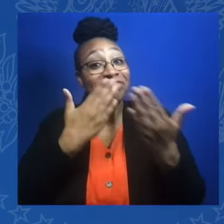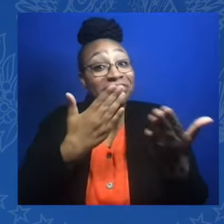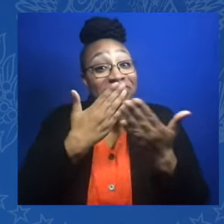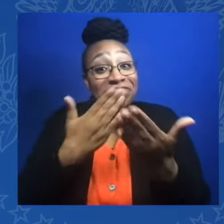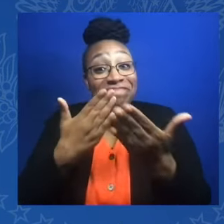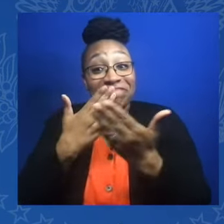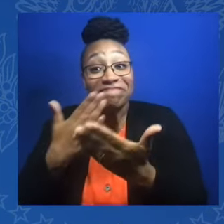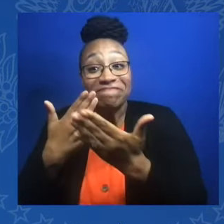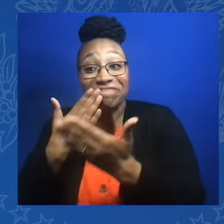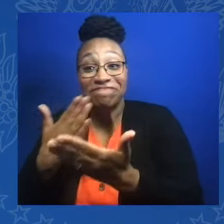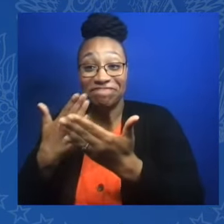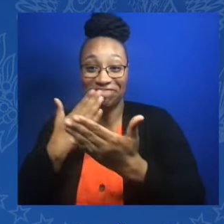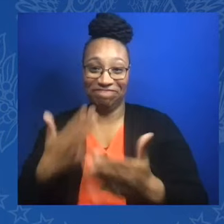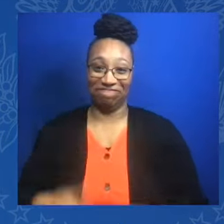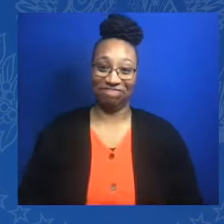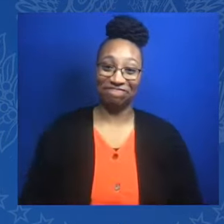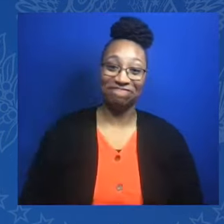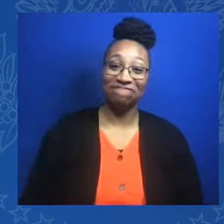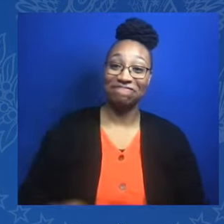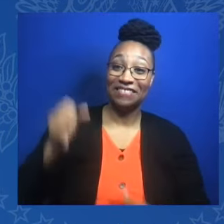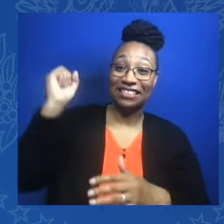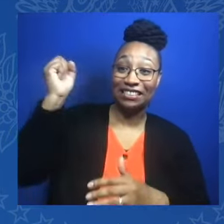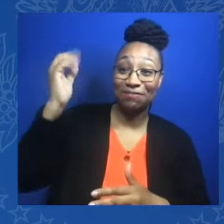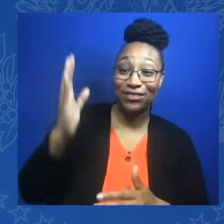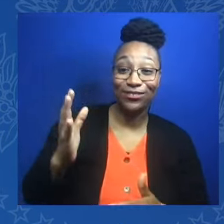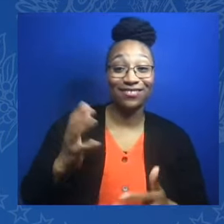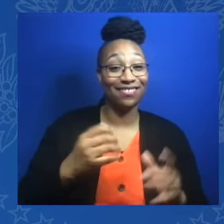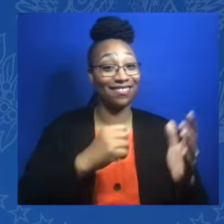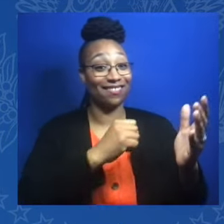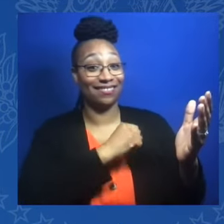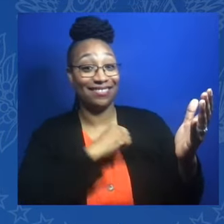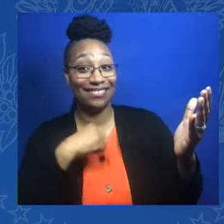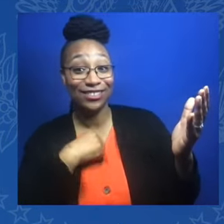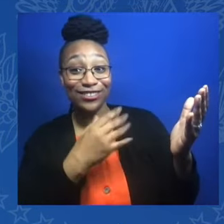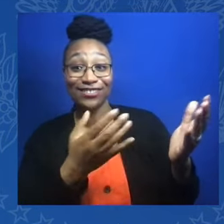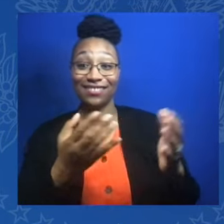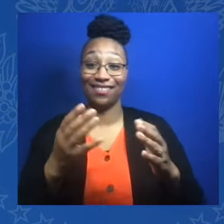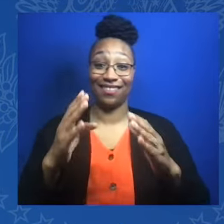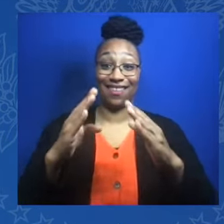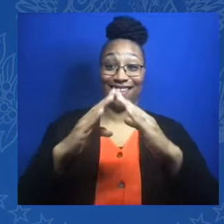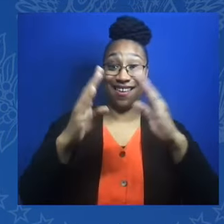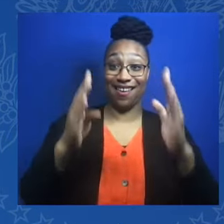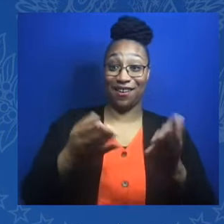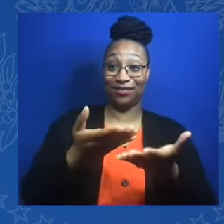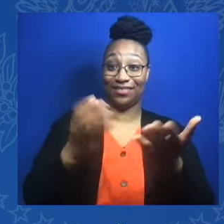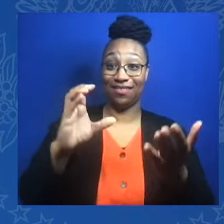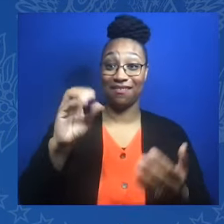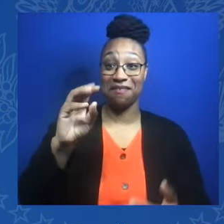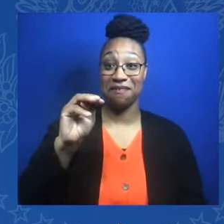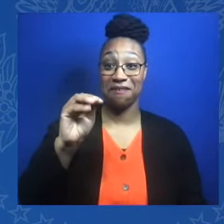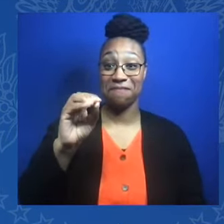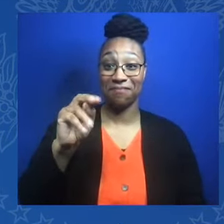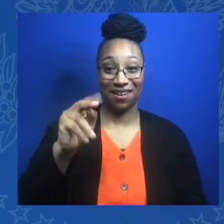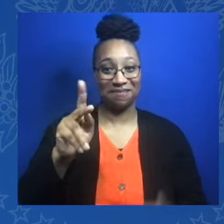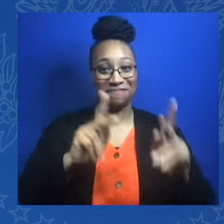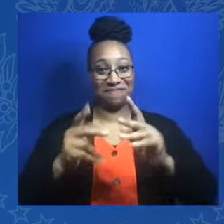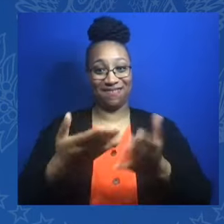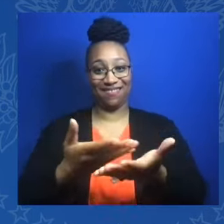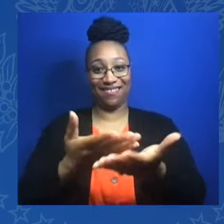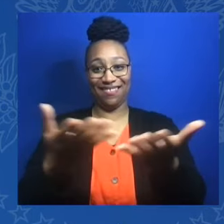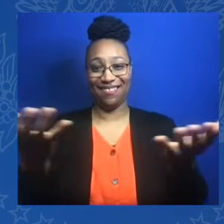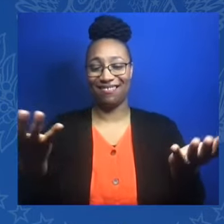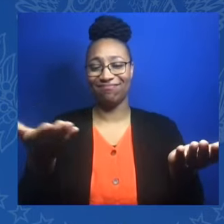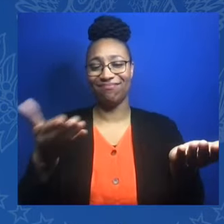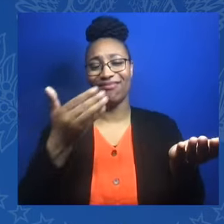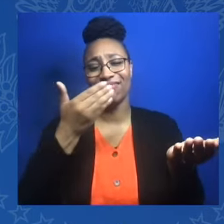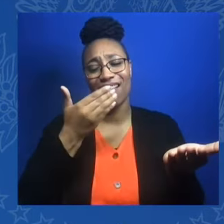Senate, members of the Parliament, thank you for the very kind welcome to my wife and I. Prime Minister Trudeau, you were